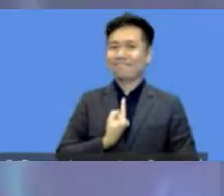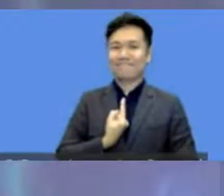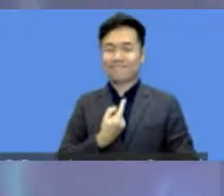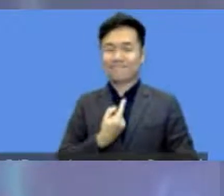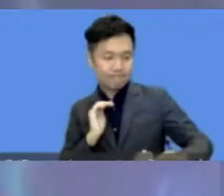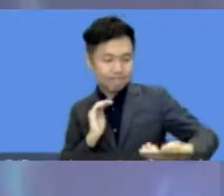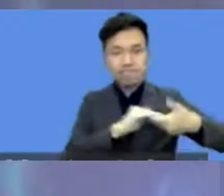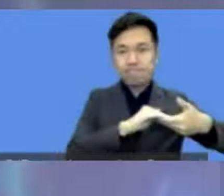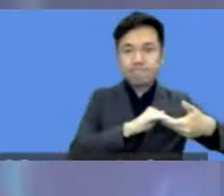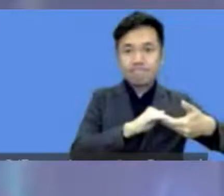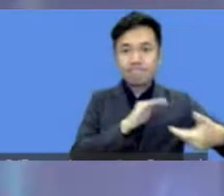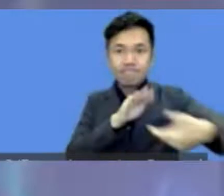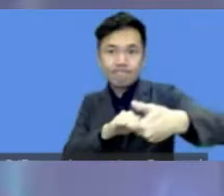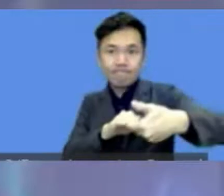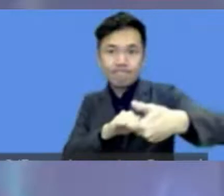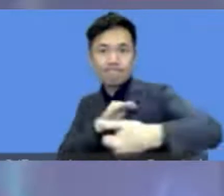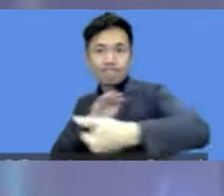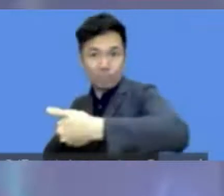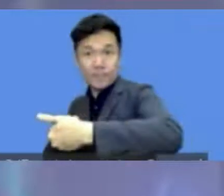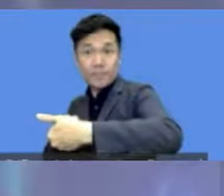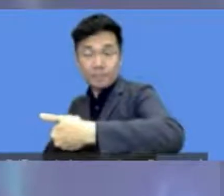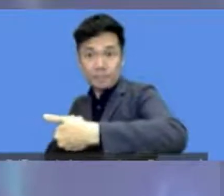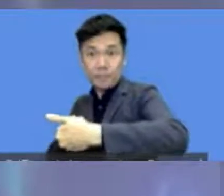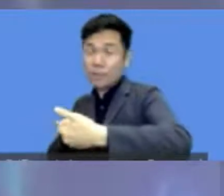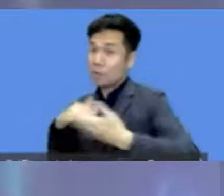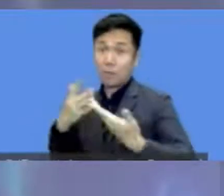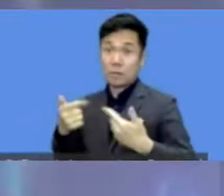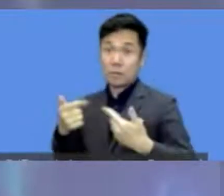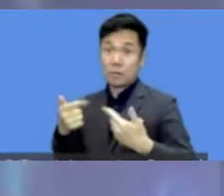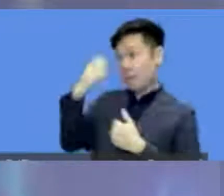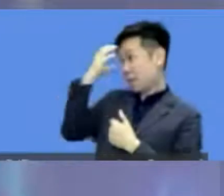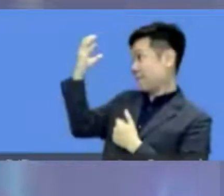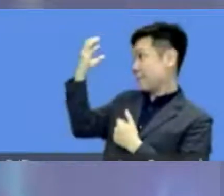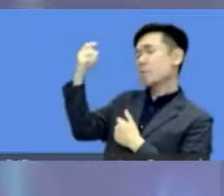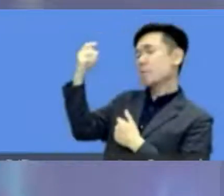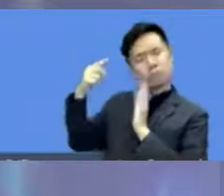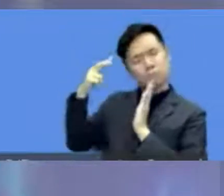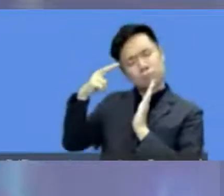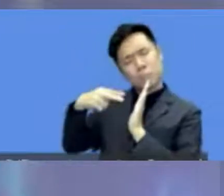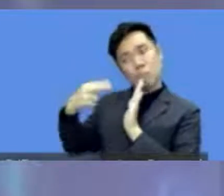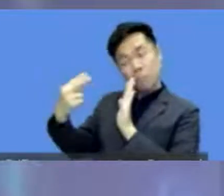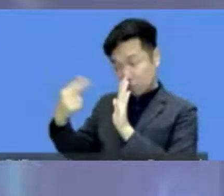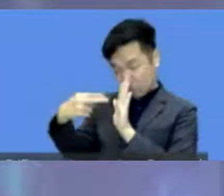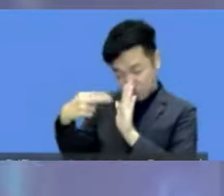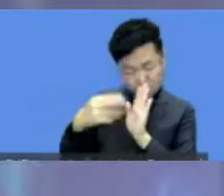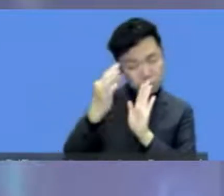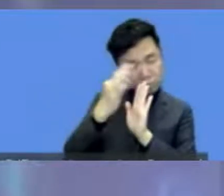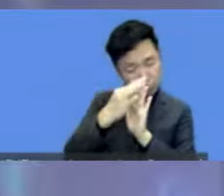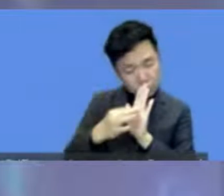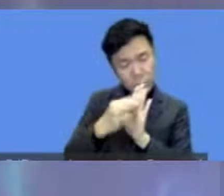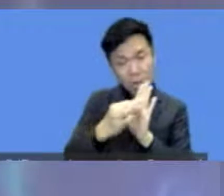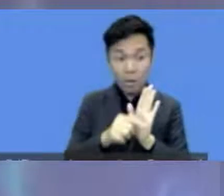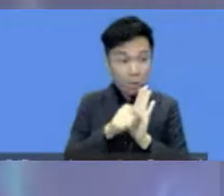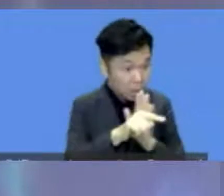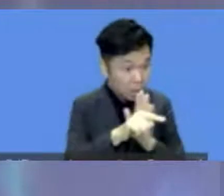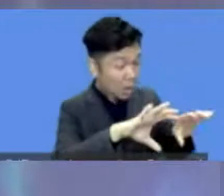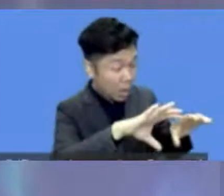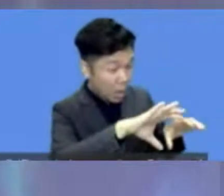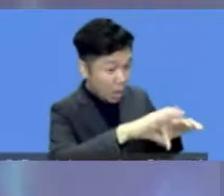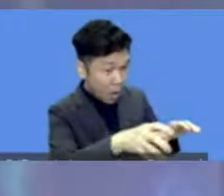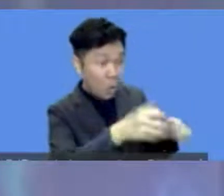our policymakers can receive some contents from countries that have already